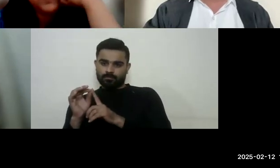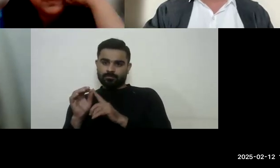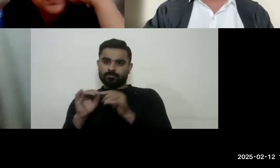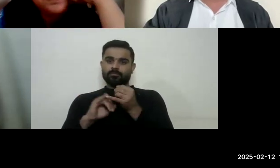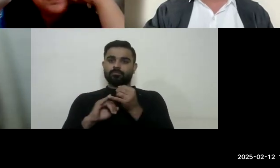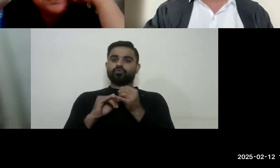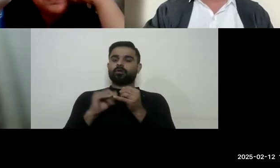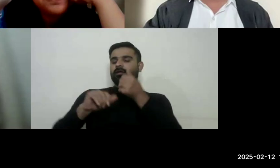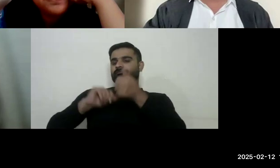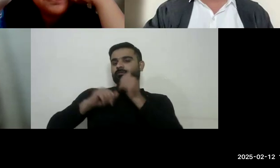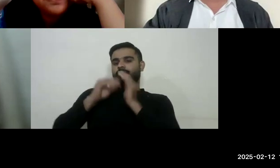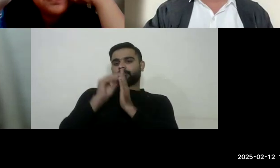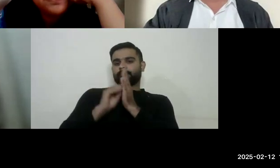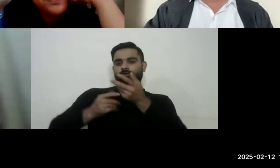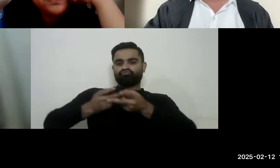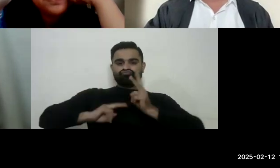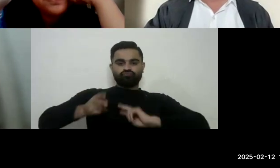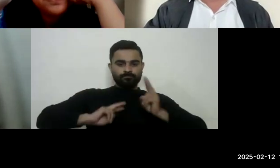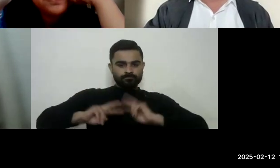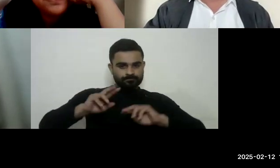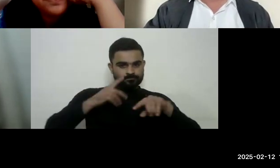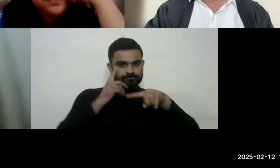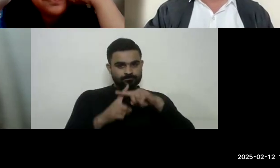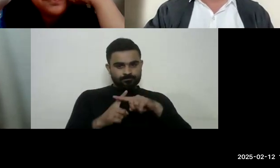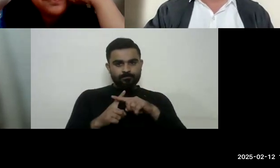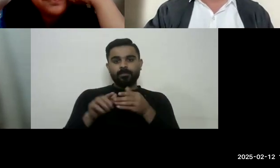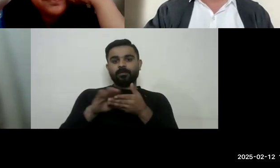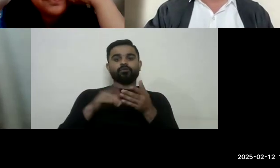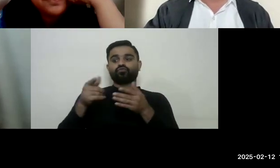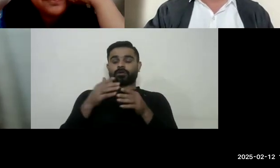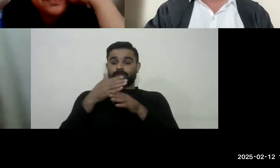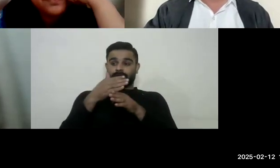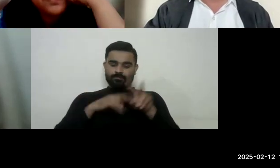submit your feedback, your response. Basis on what you